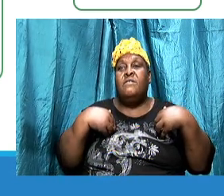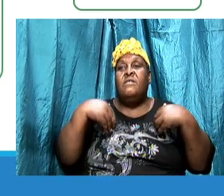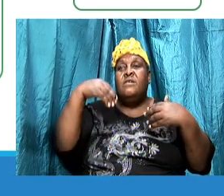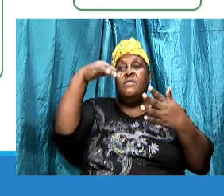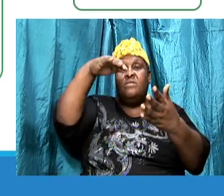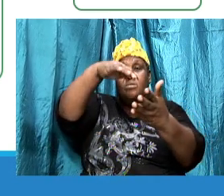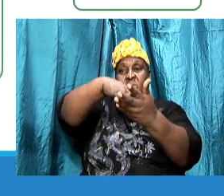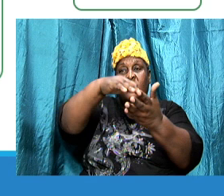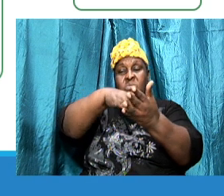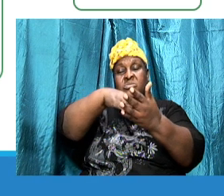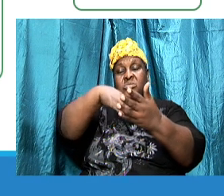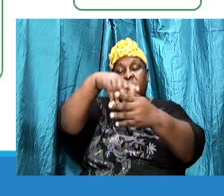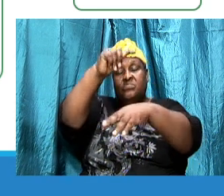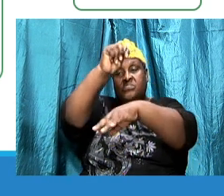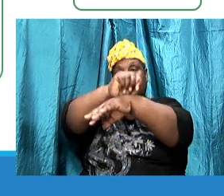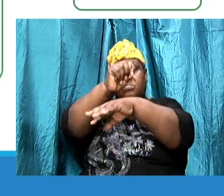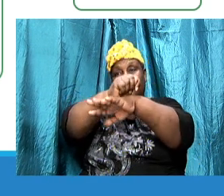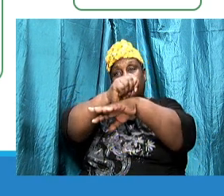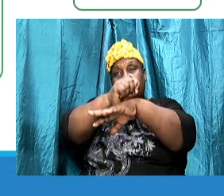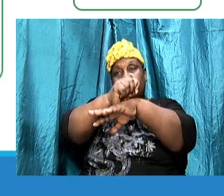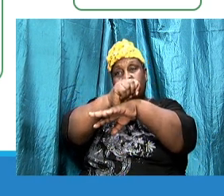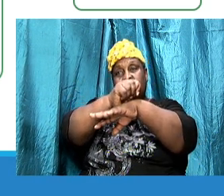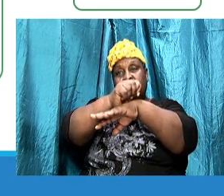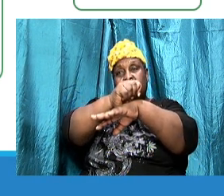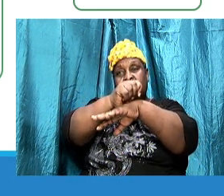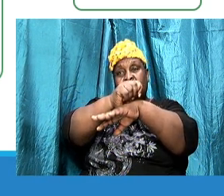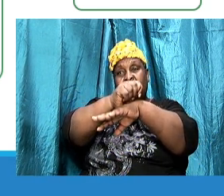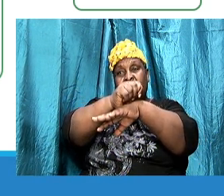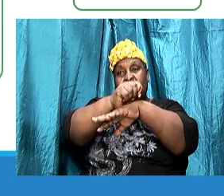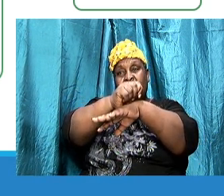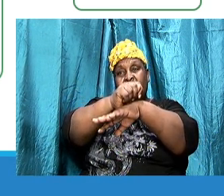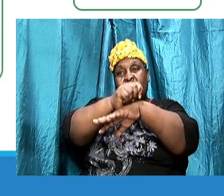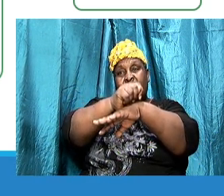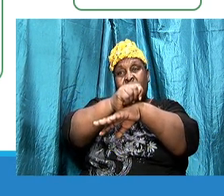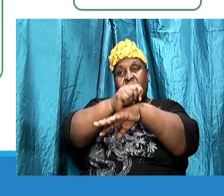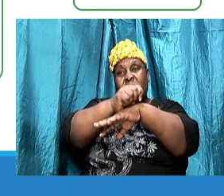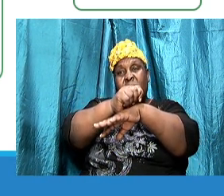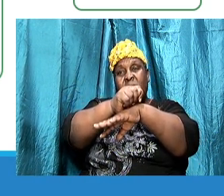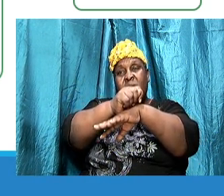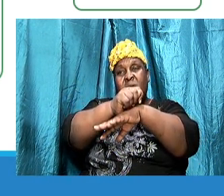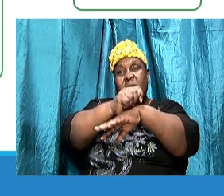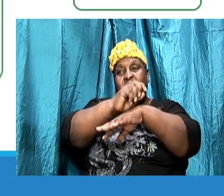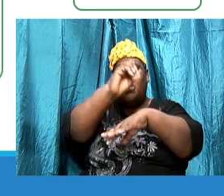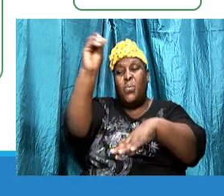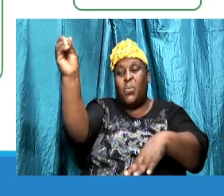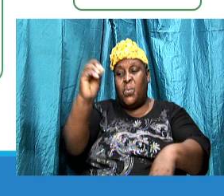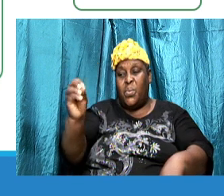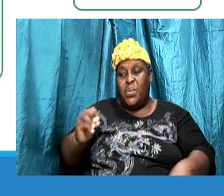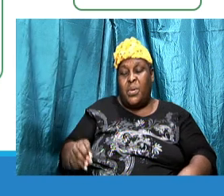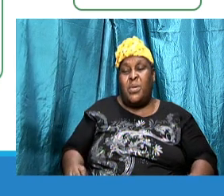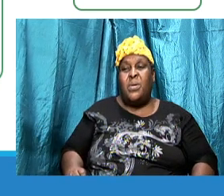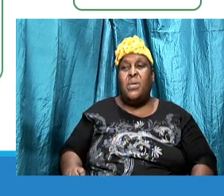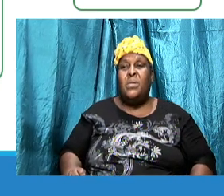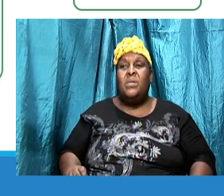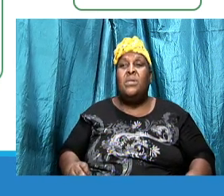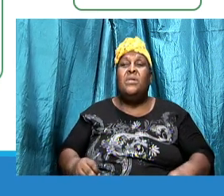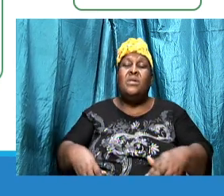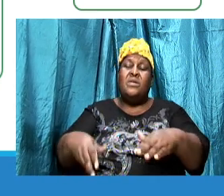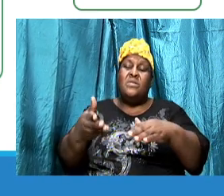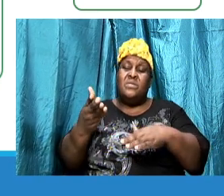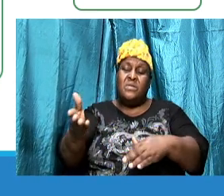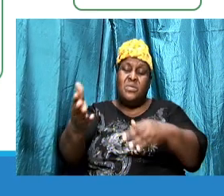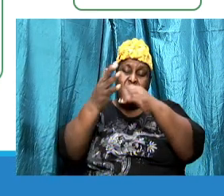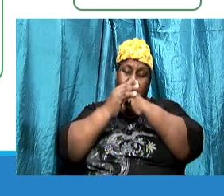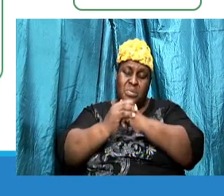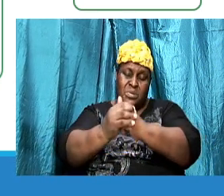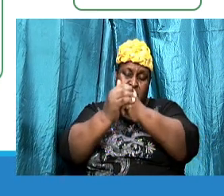call temple prostitutes. And so you can imagine that their worship, a lot of